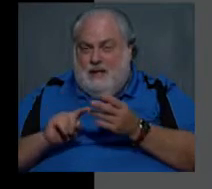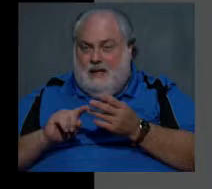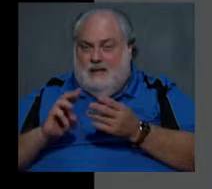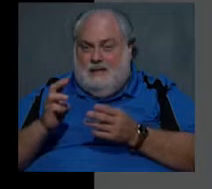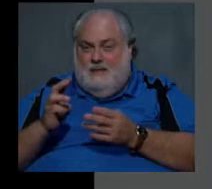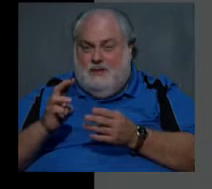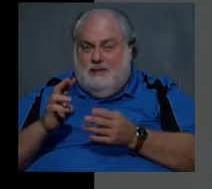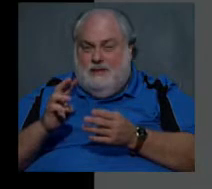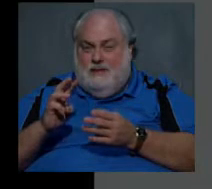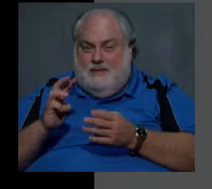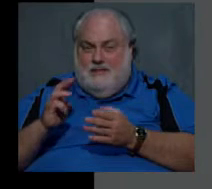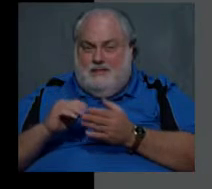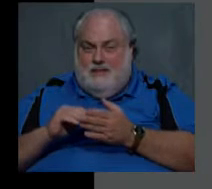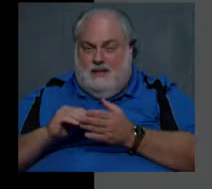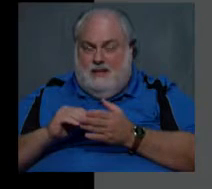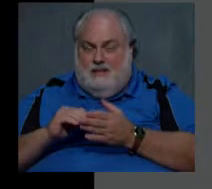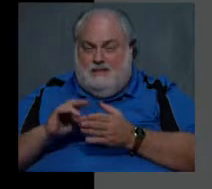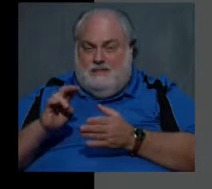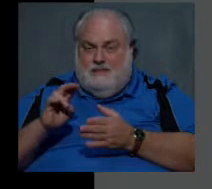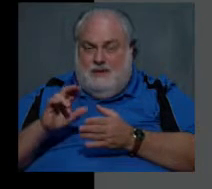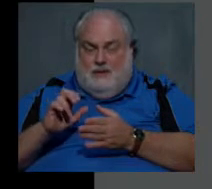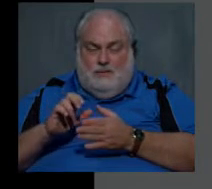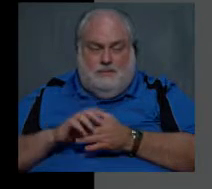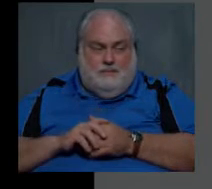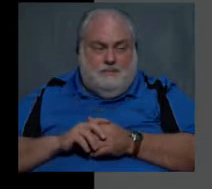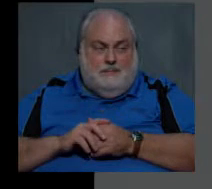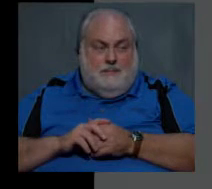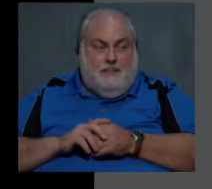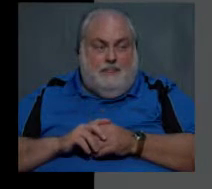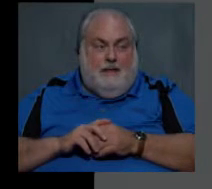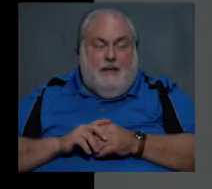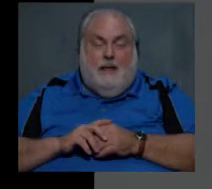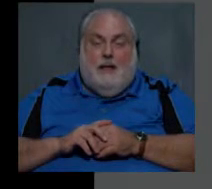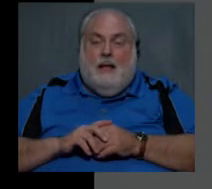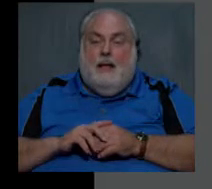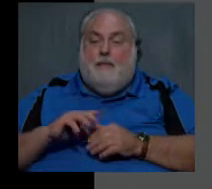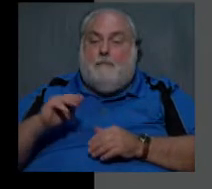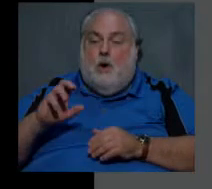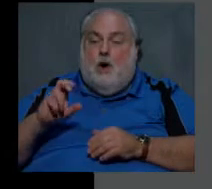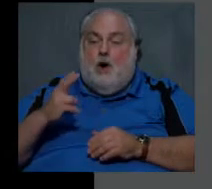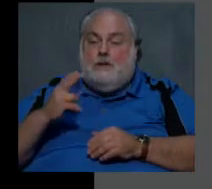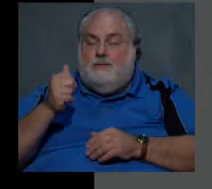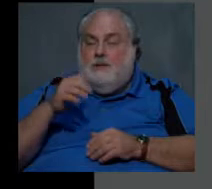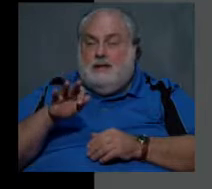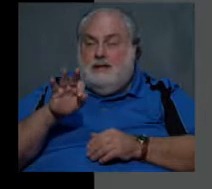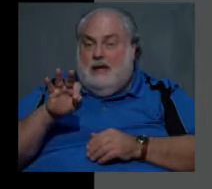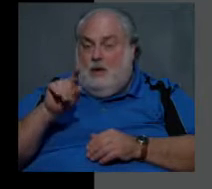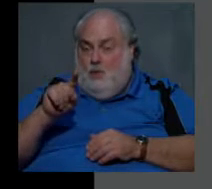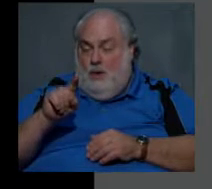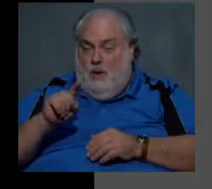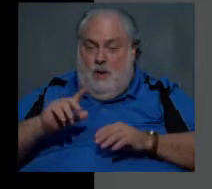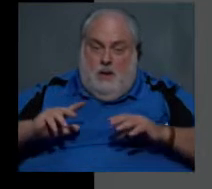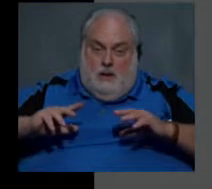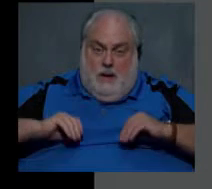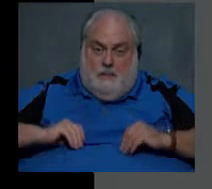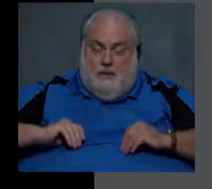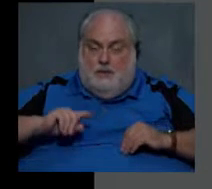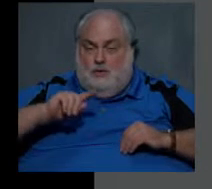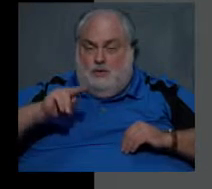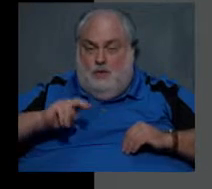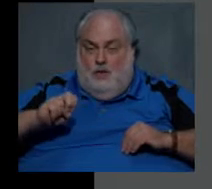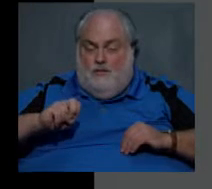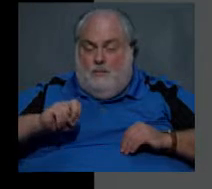feet. Ordinance number 16024, adopted by the Board of Directors on March 19, 1991, rezoned this property